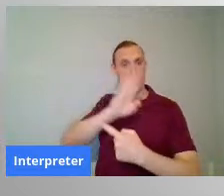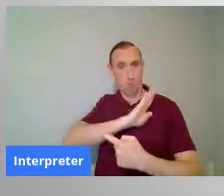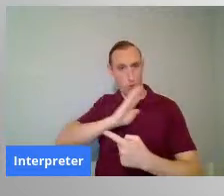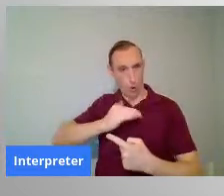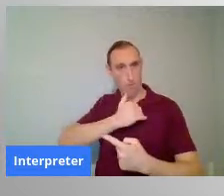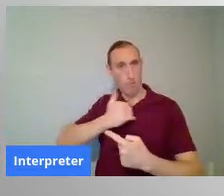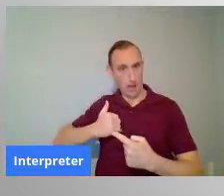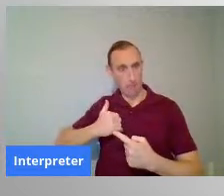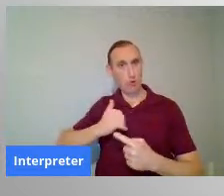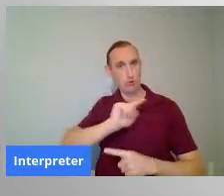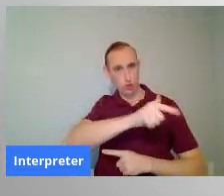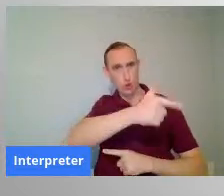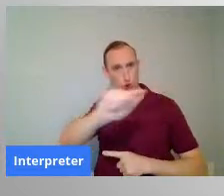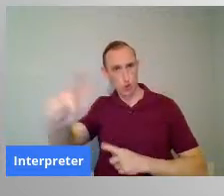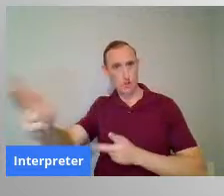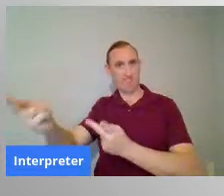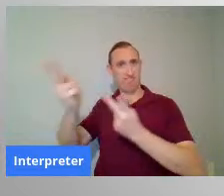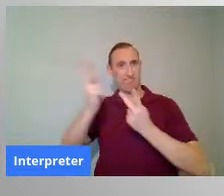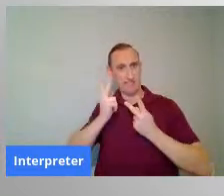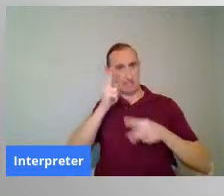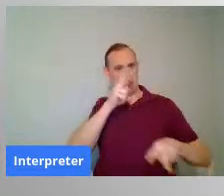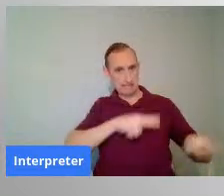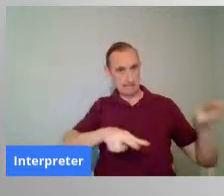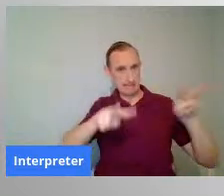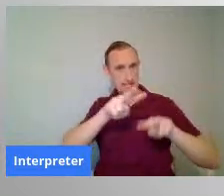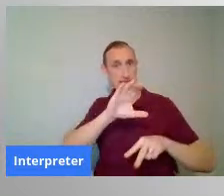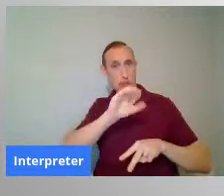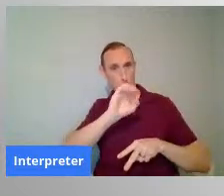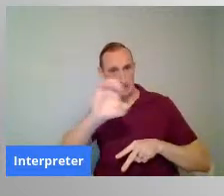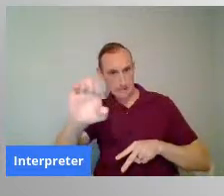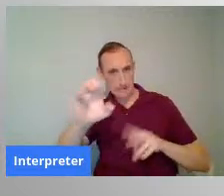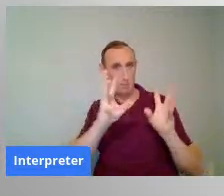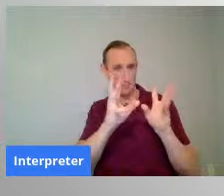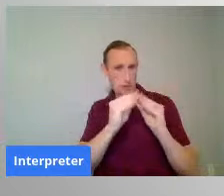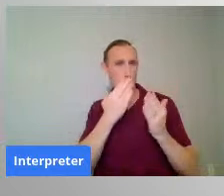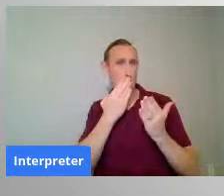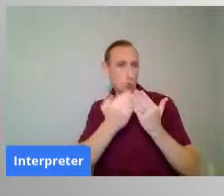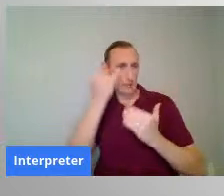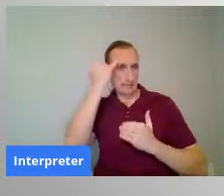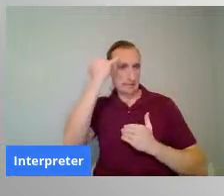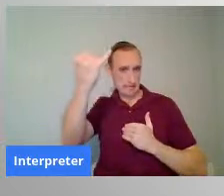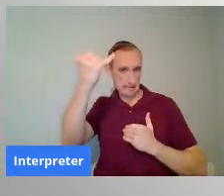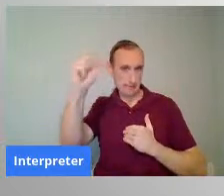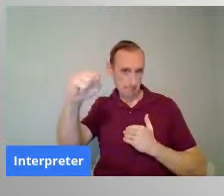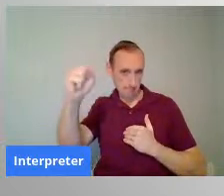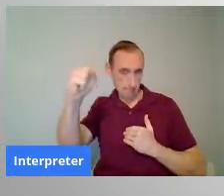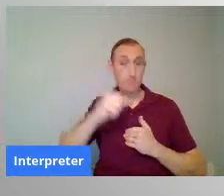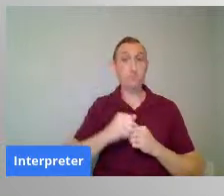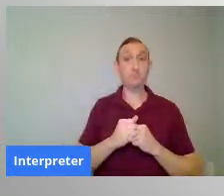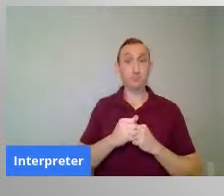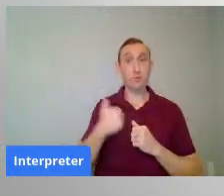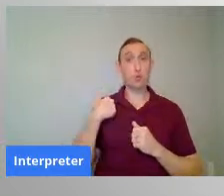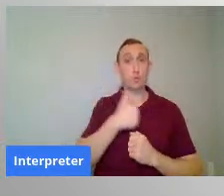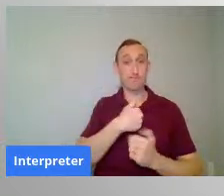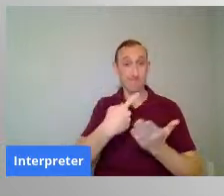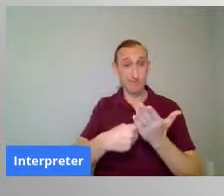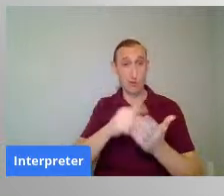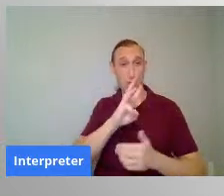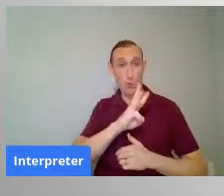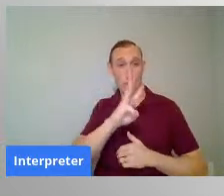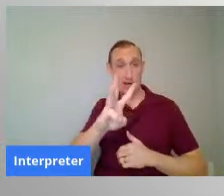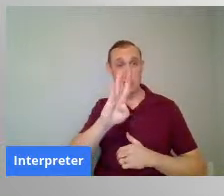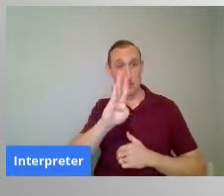least visit the COC meetings is a really good idea. We talked about West Broad